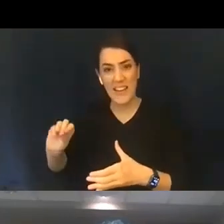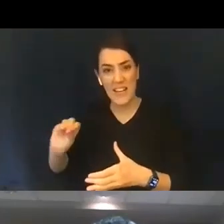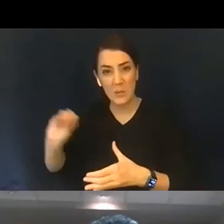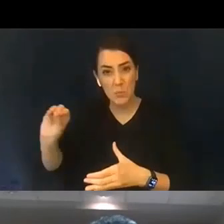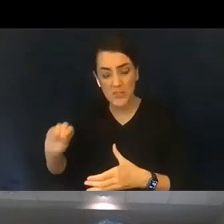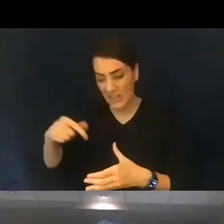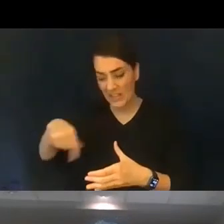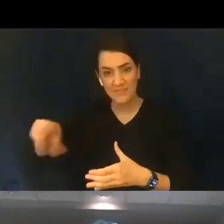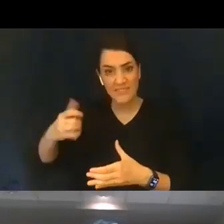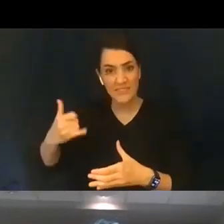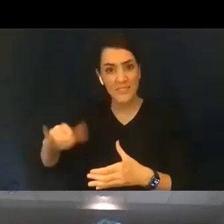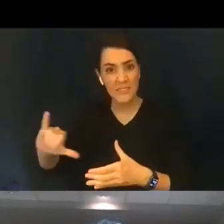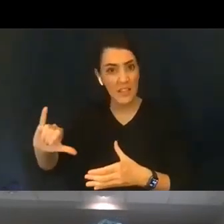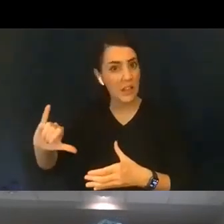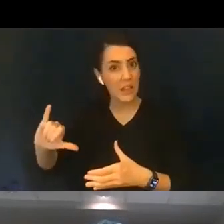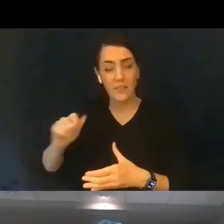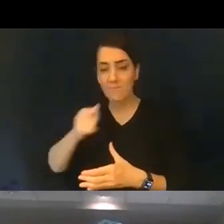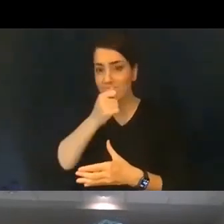post-traumatic